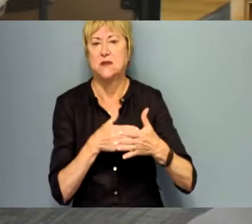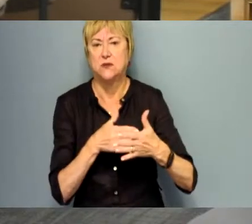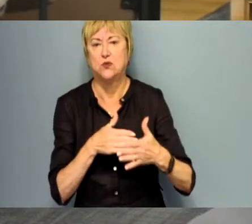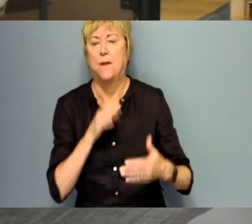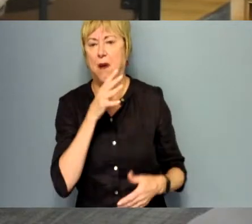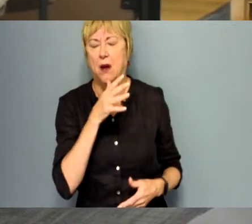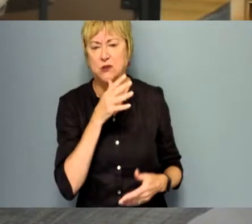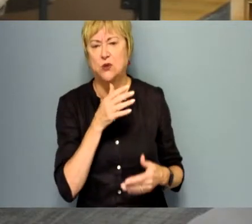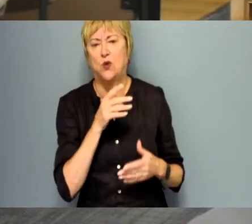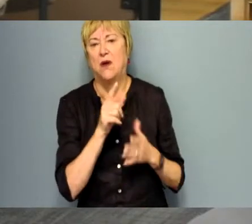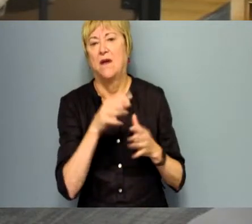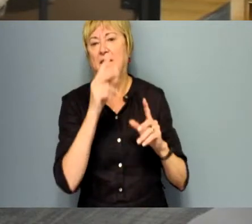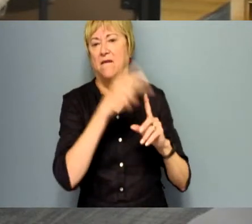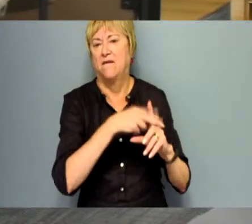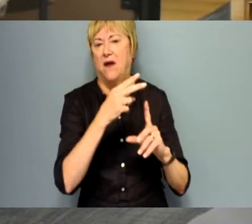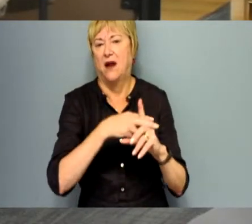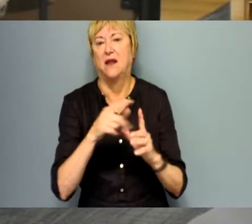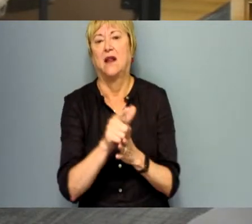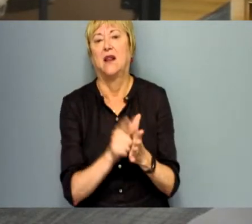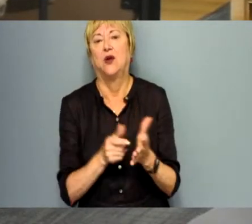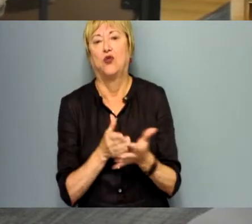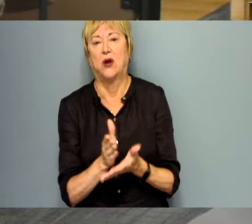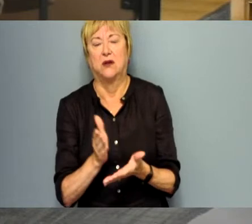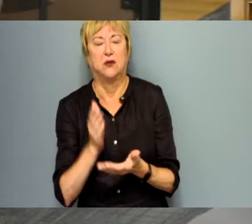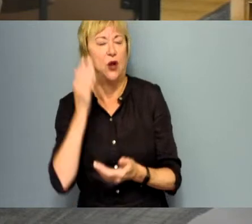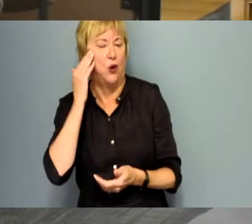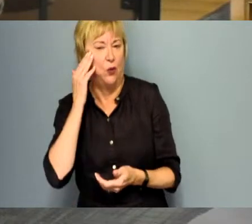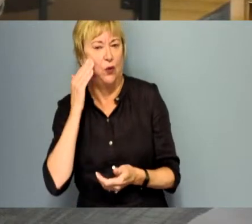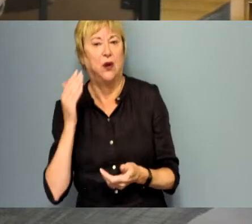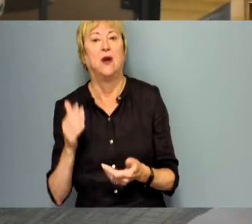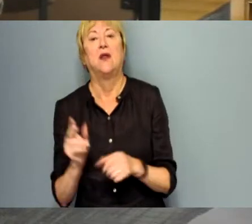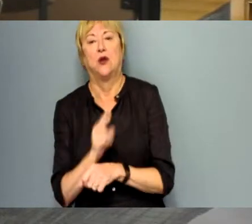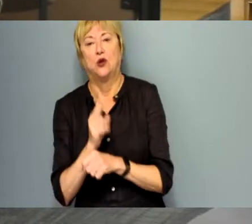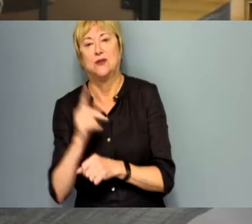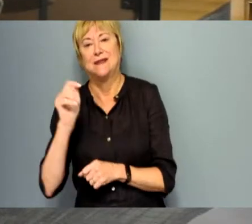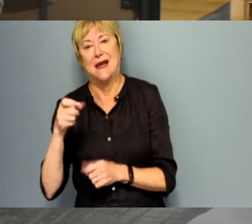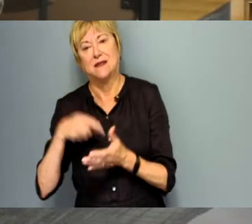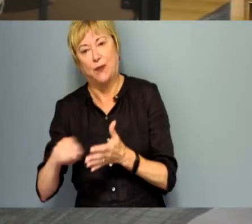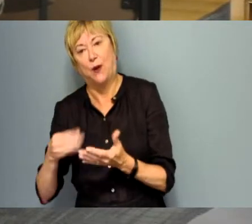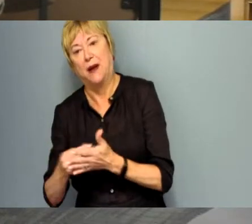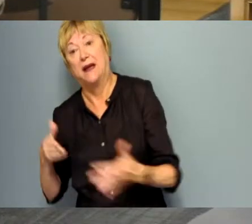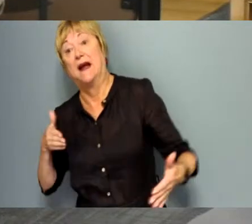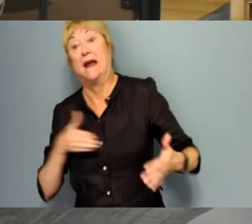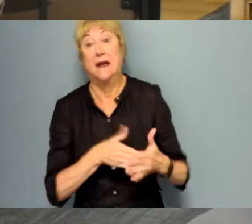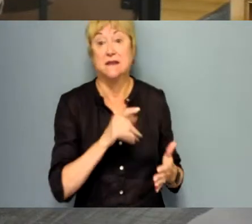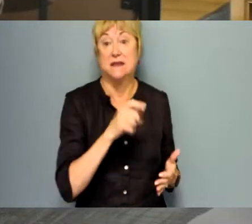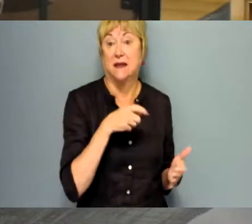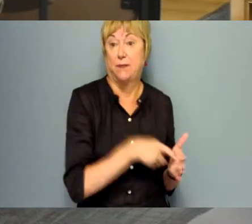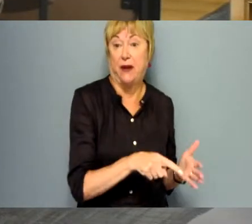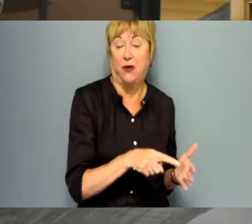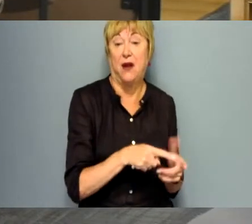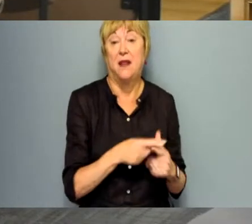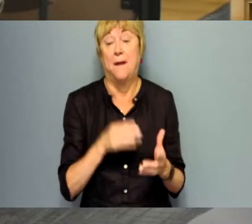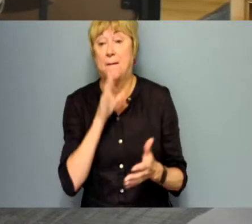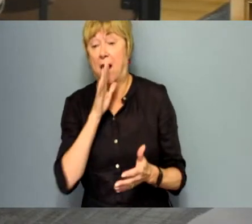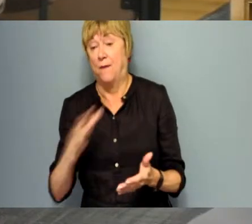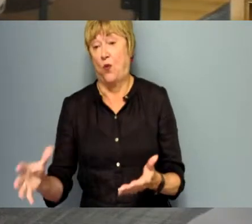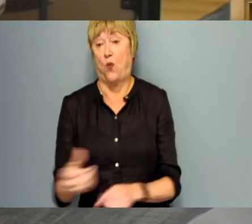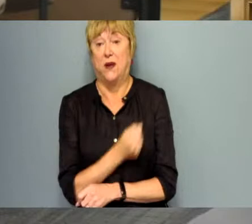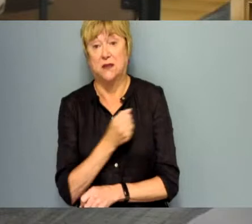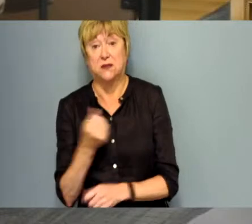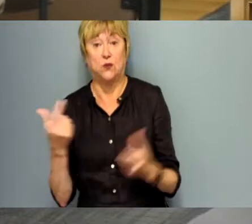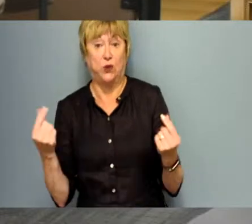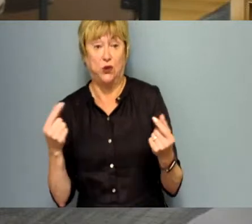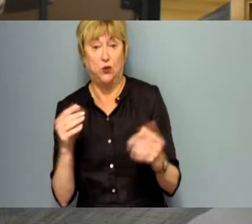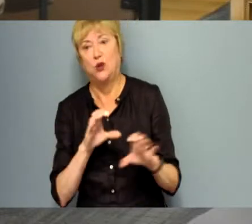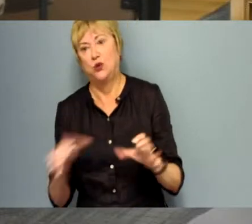right to knows. They're using taxpayer money against the taxpayer. Then the mom wins, and what do? They do it again, and